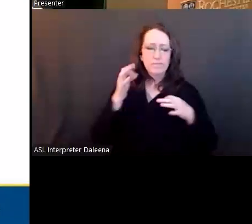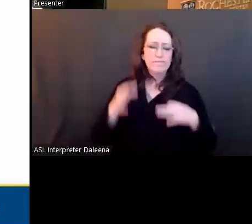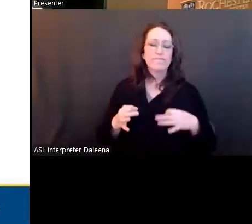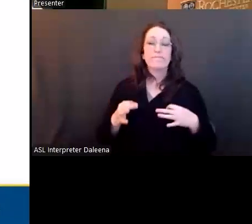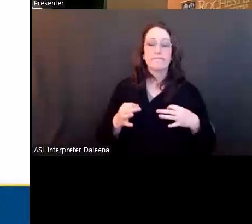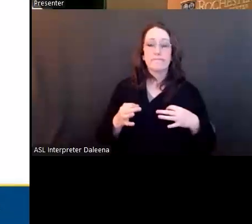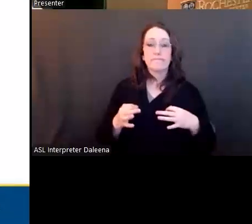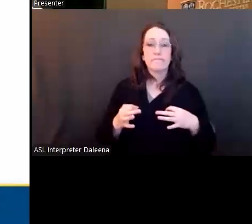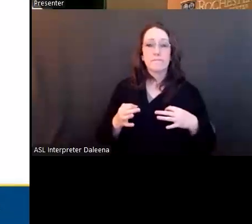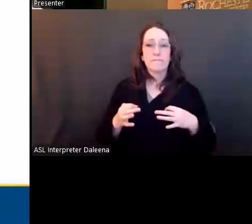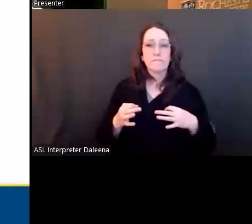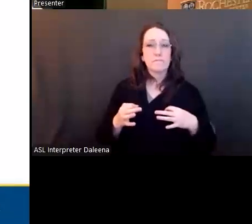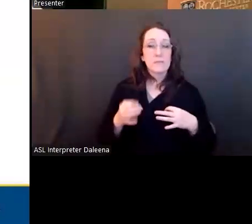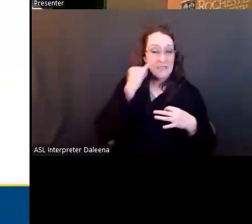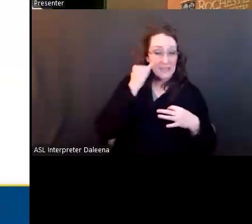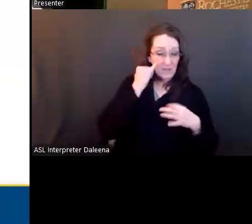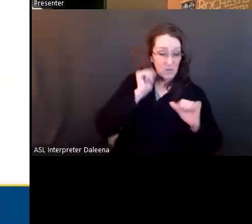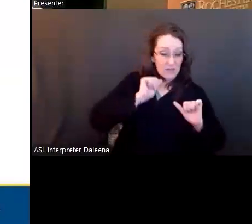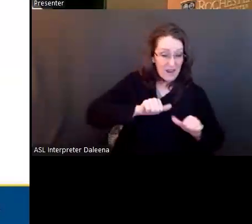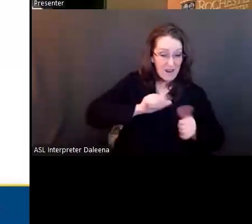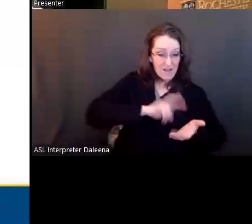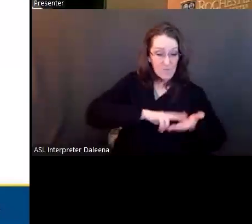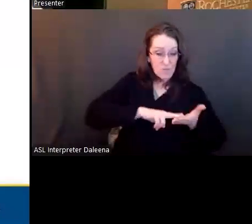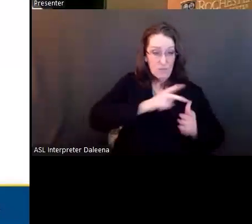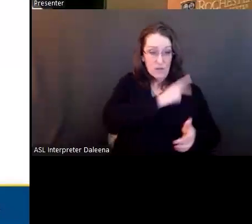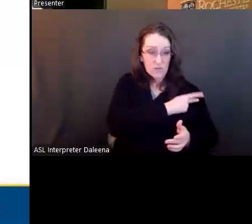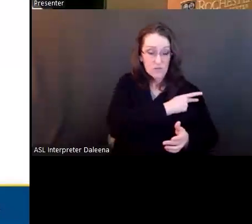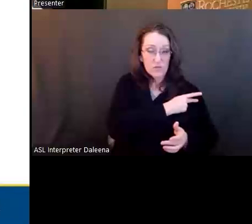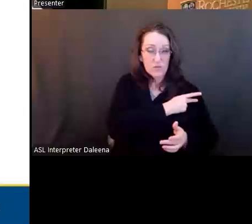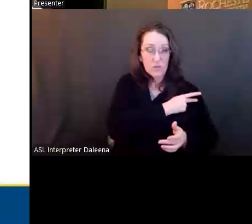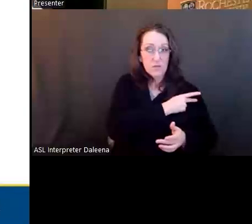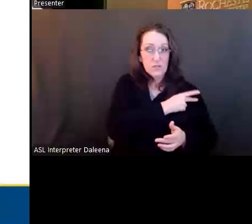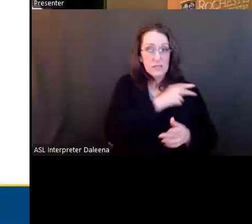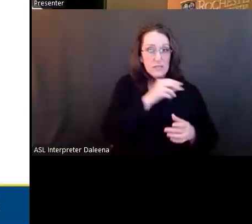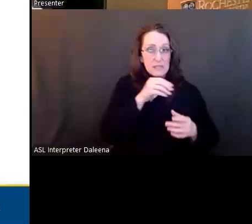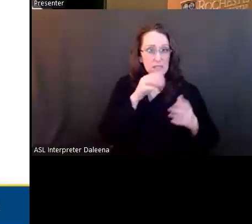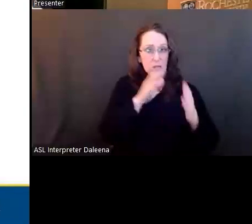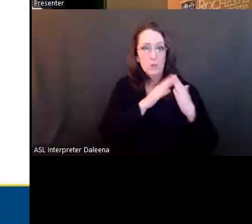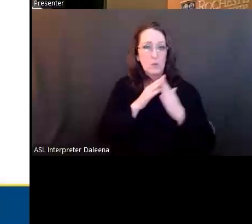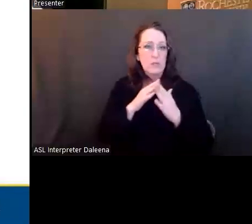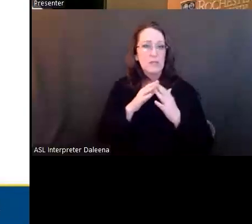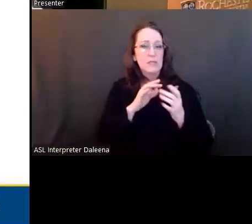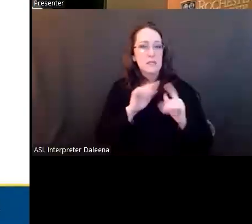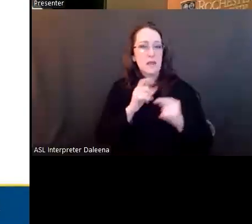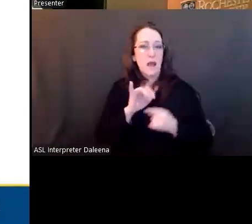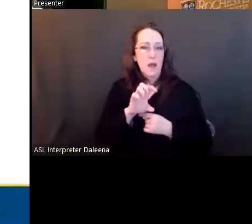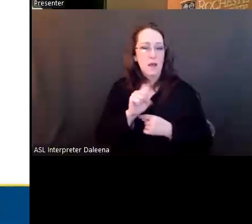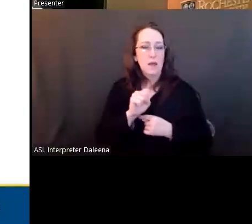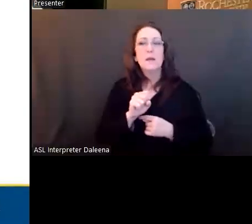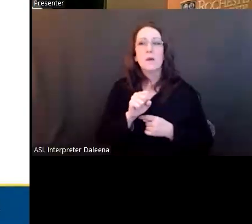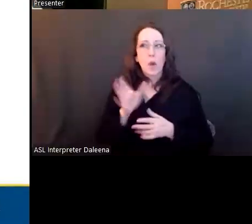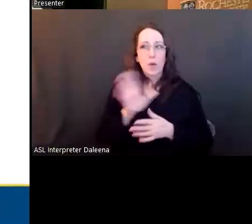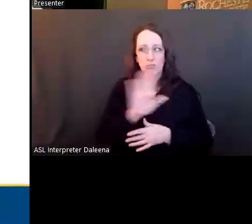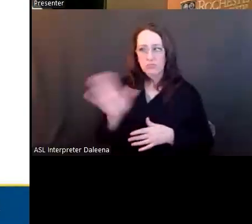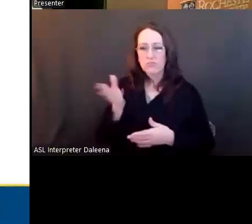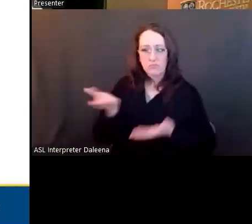determination about whether we can enroll this patient within Community Ties. We would love to hear your